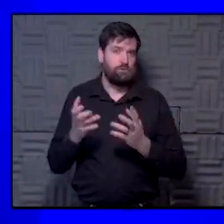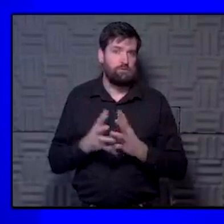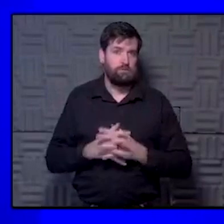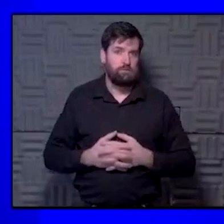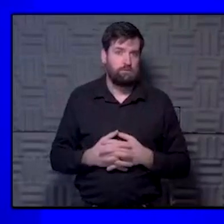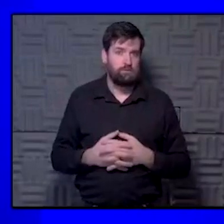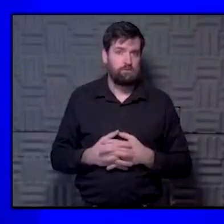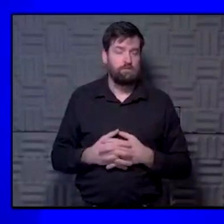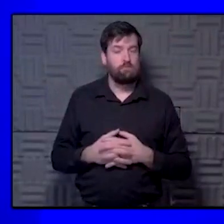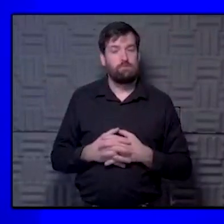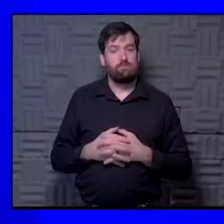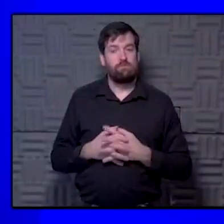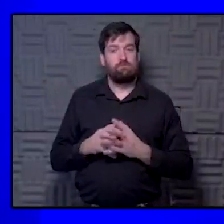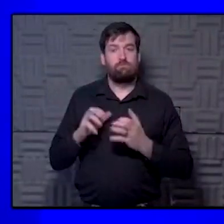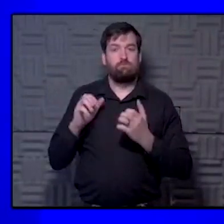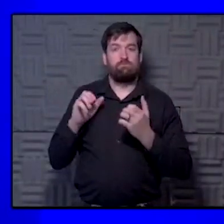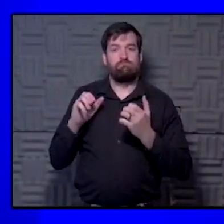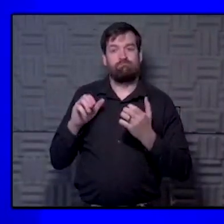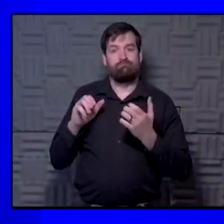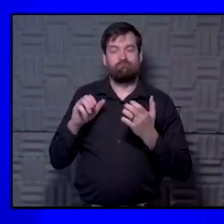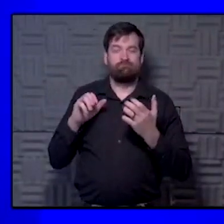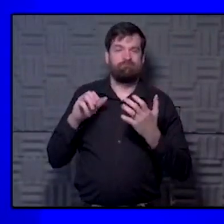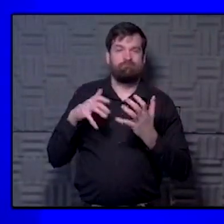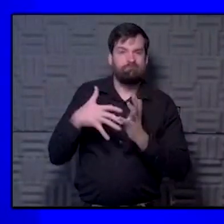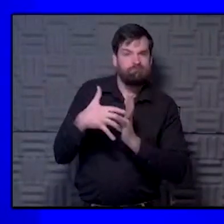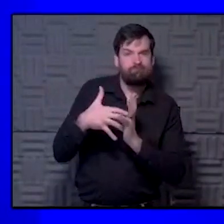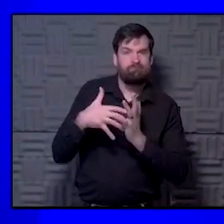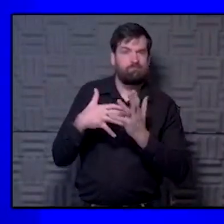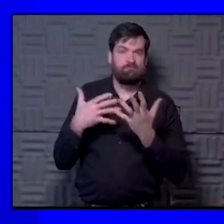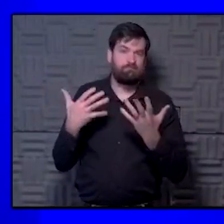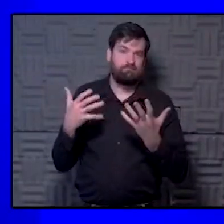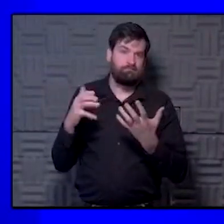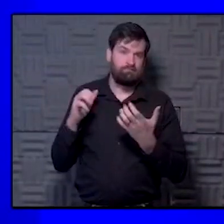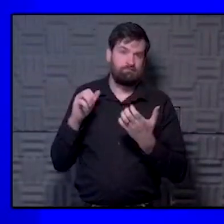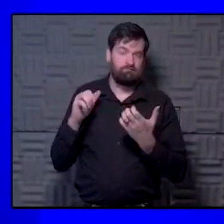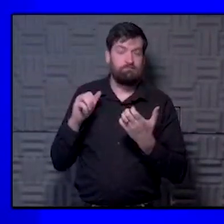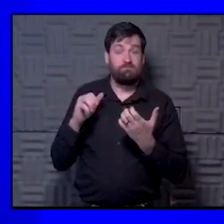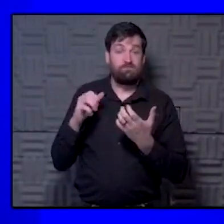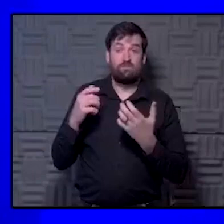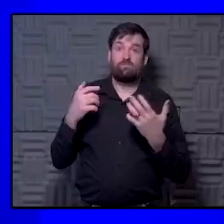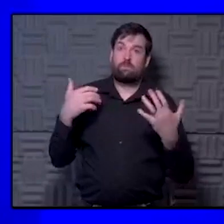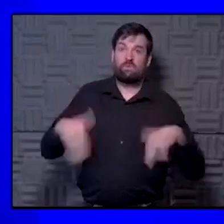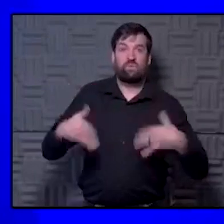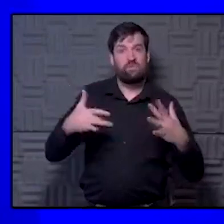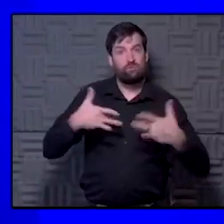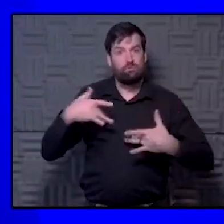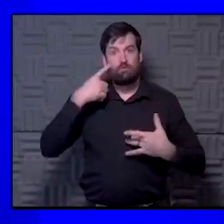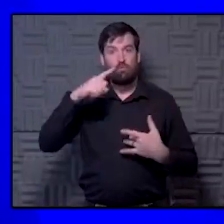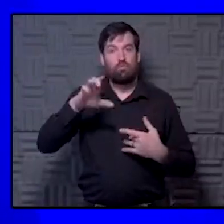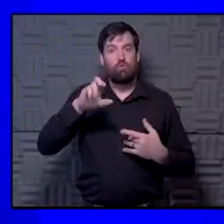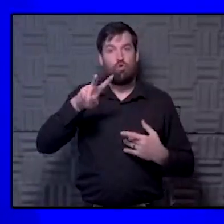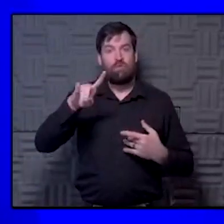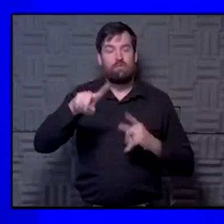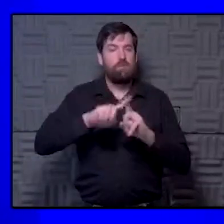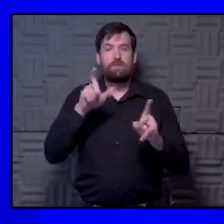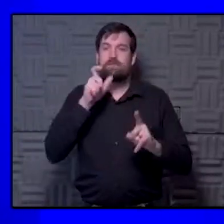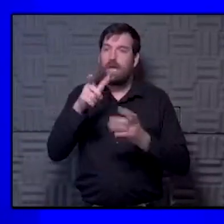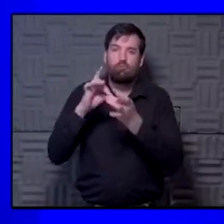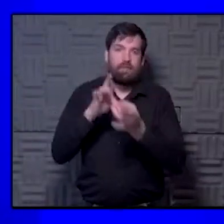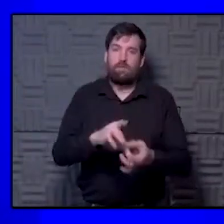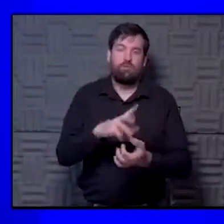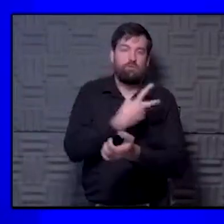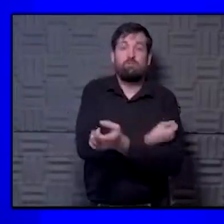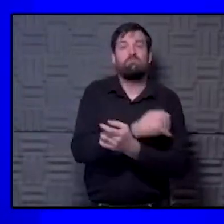had that made them so susceptible and concerning for COVID, but it was not related to the vaccine. It was, things